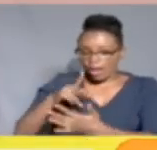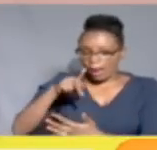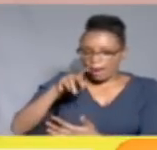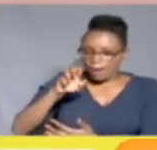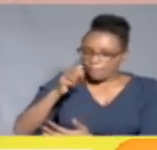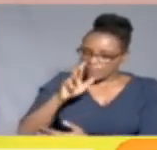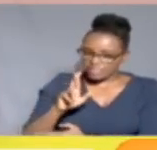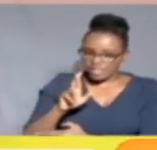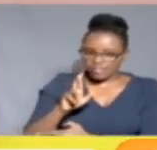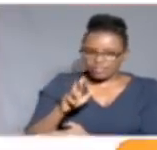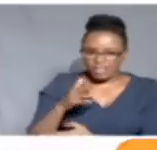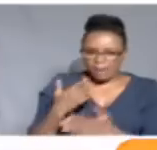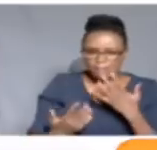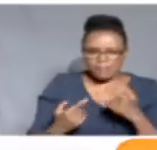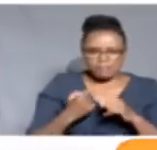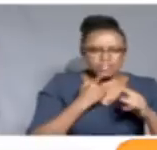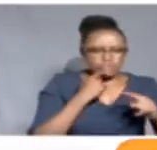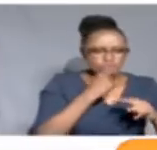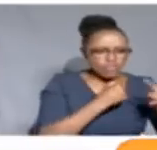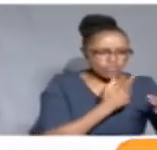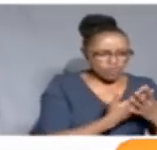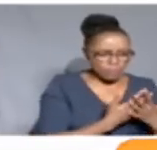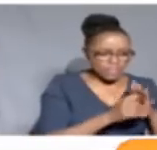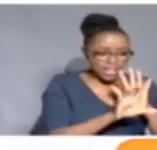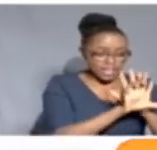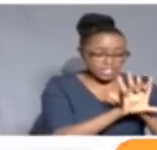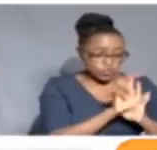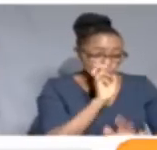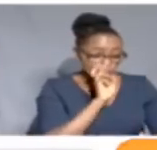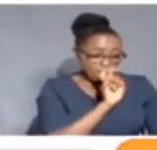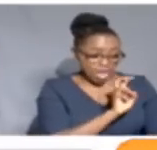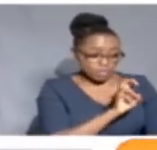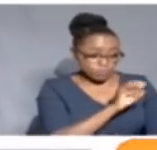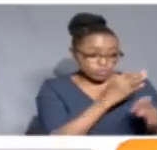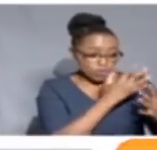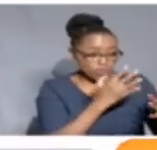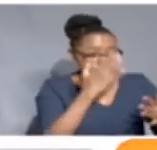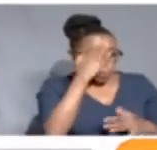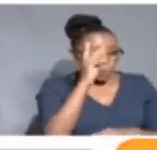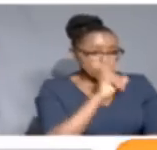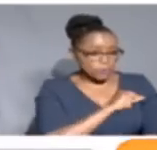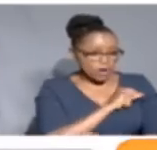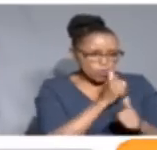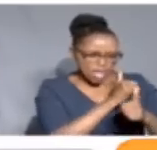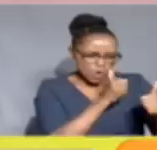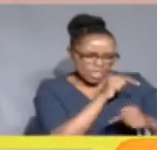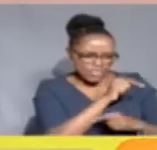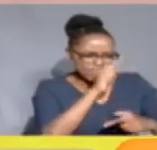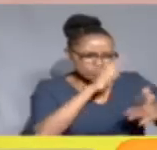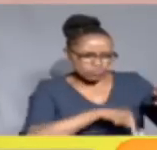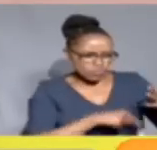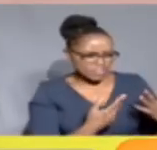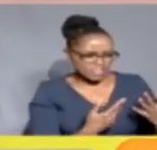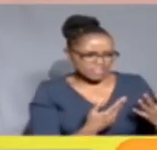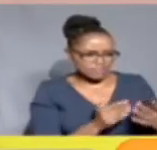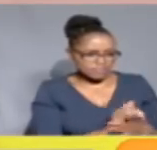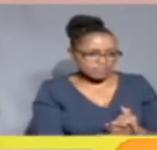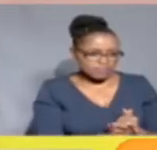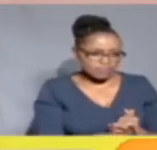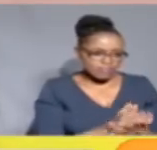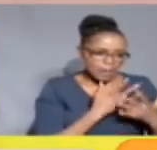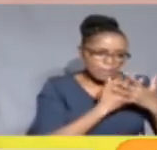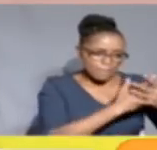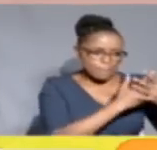to you. Just speaking from the legal aspect of things, and you know all too well what it was like being in